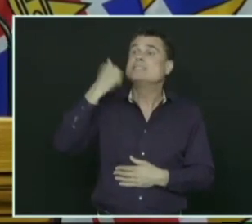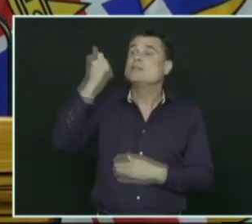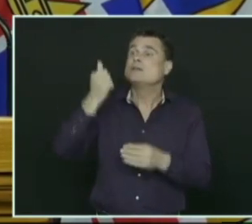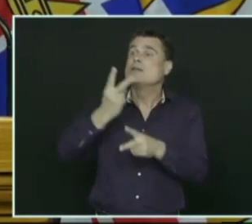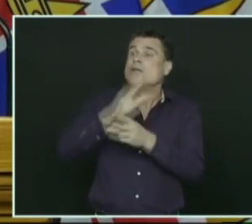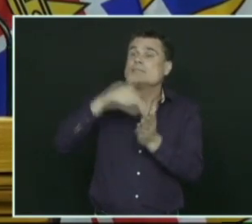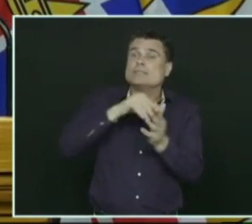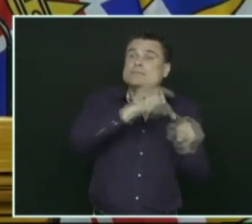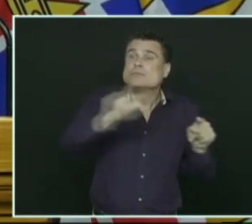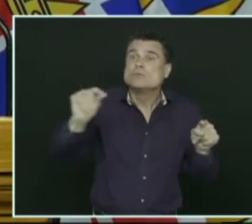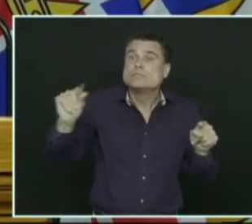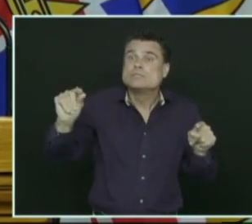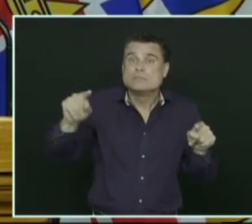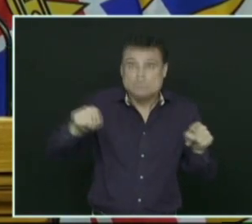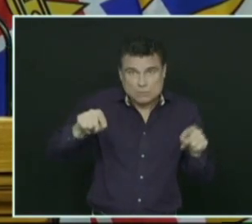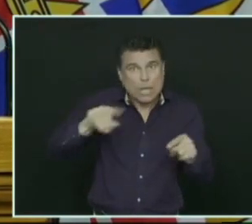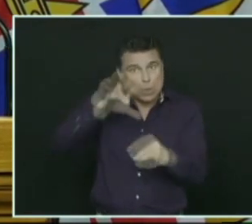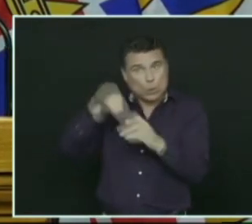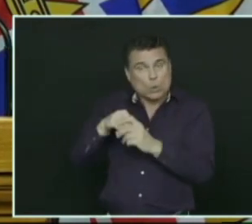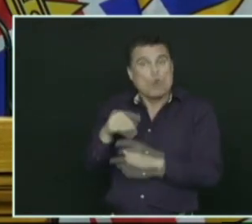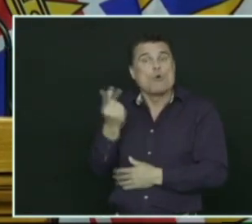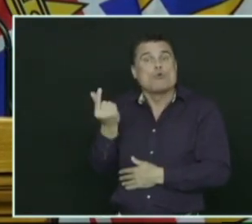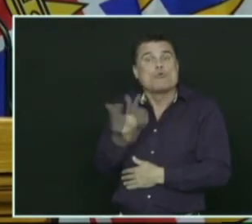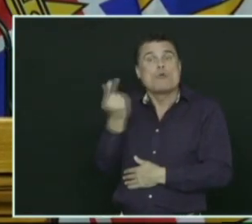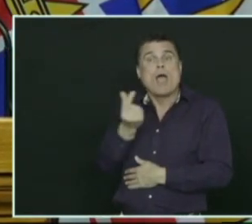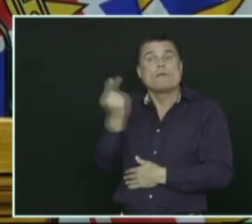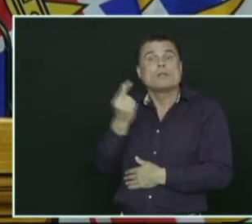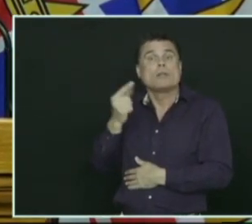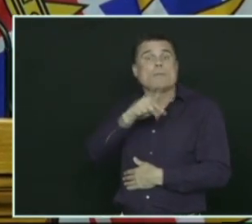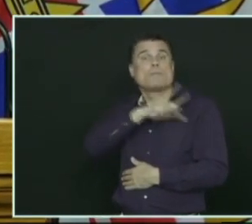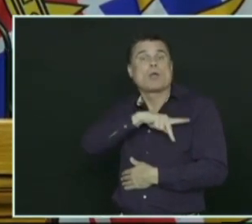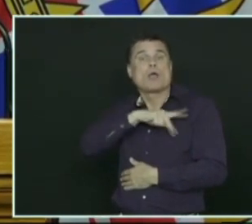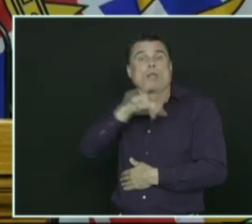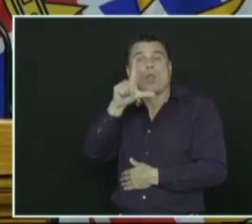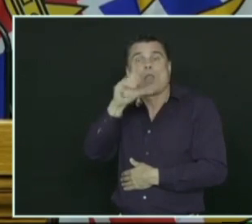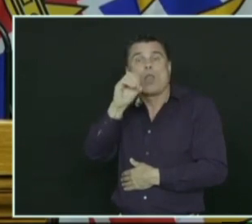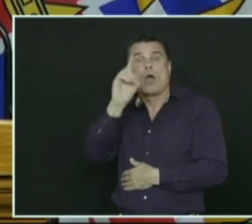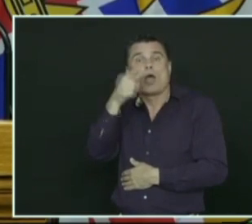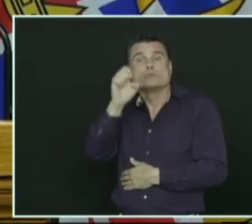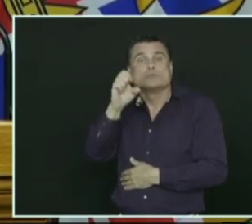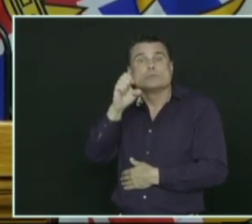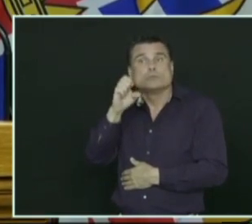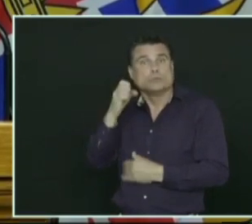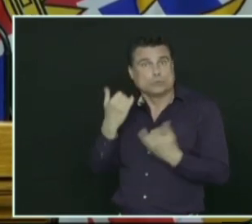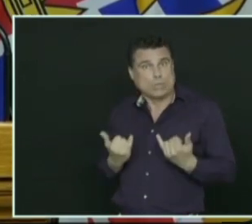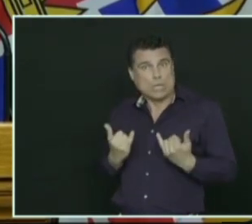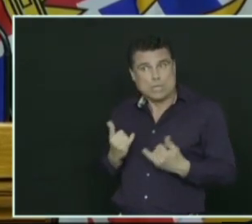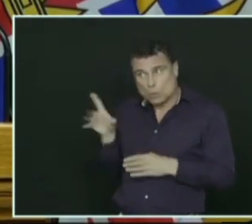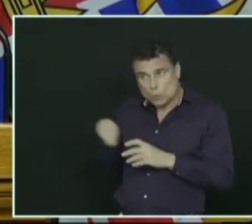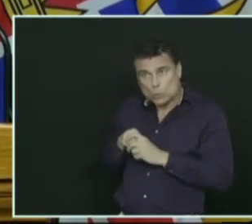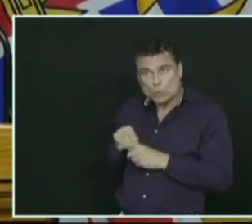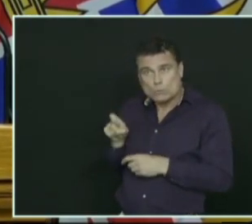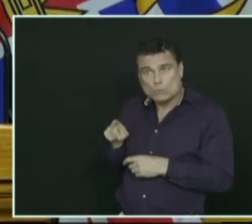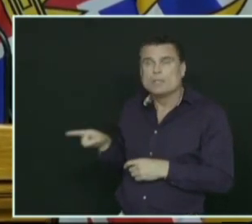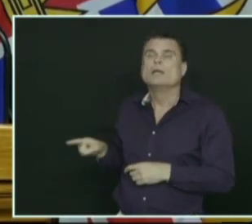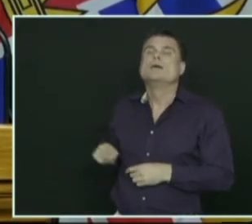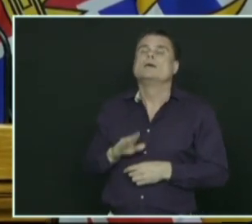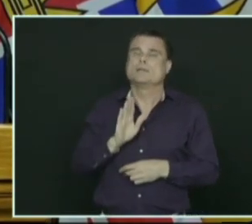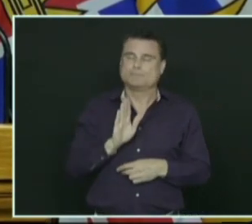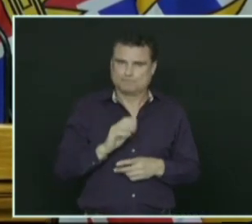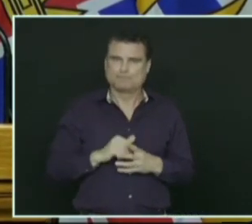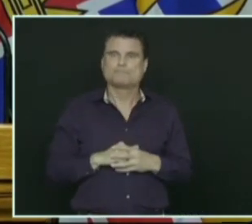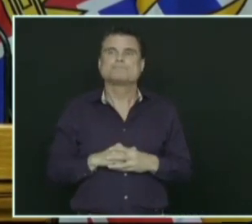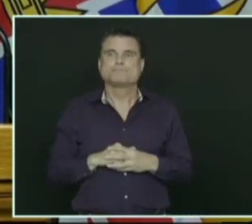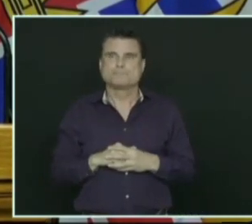particularly in elderly people, they can have extremely mild symptoms, and that's why we're have expanded the testing in long-term